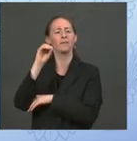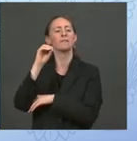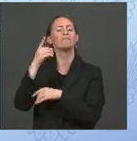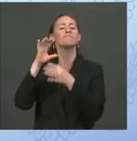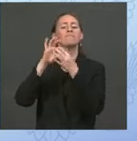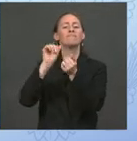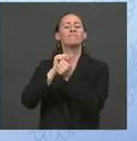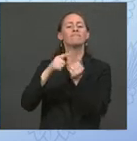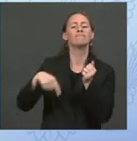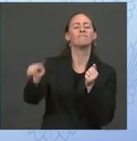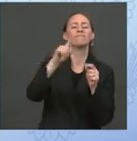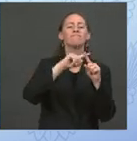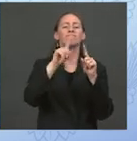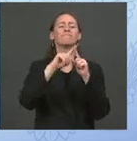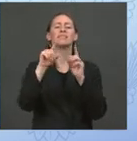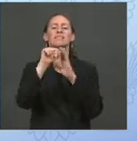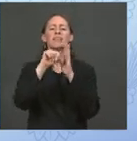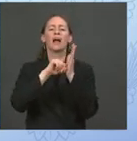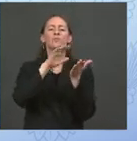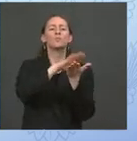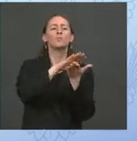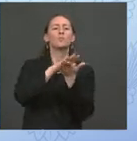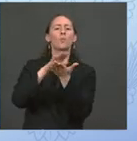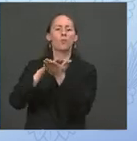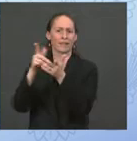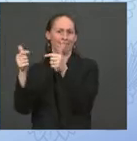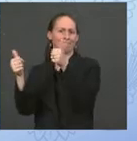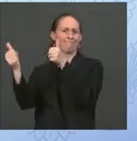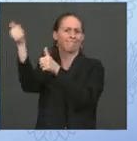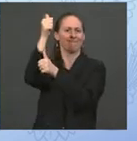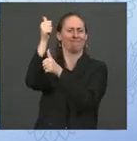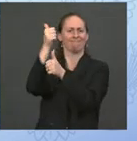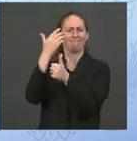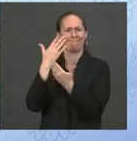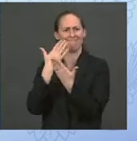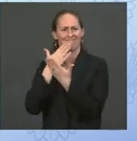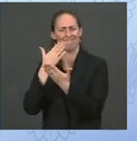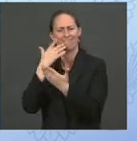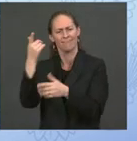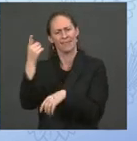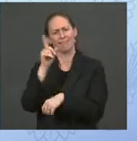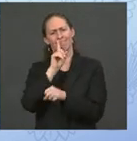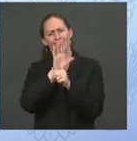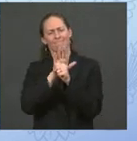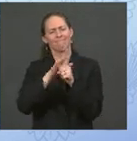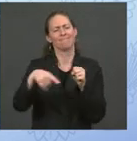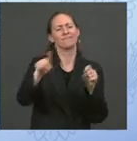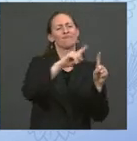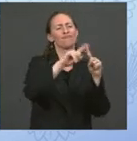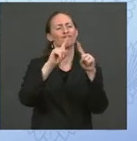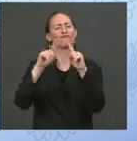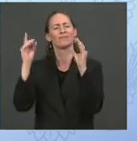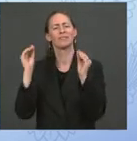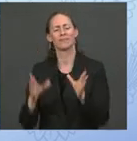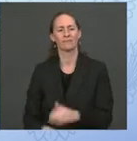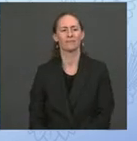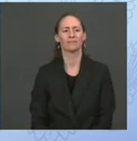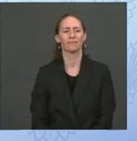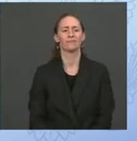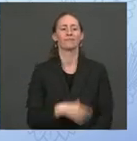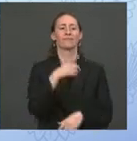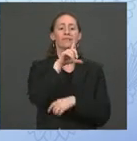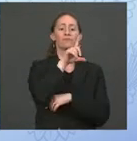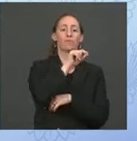tireless dedication to teachers. And representing the states for our 2020 and 2021 National Teachers of the